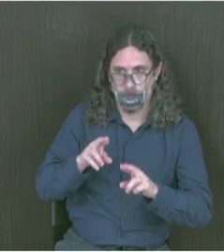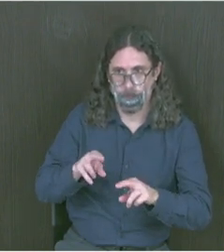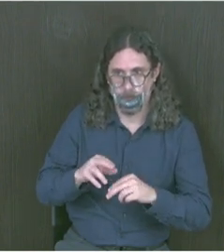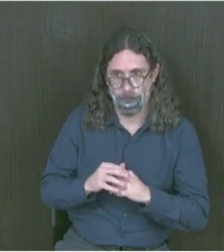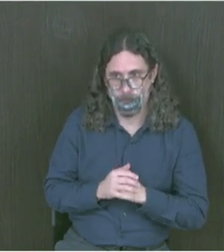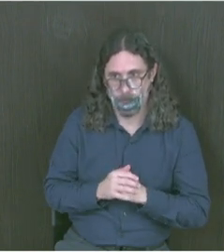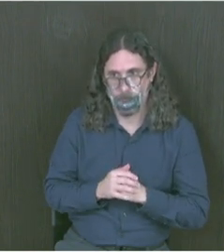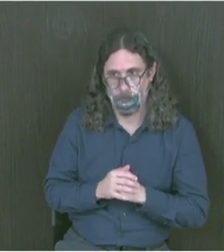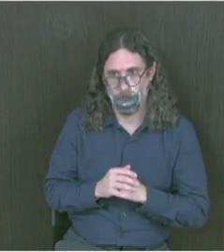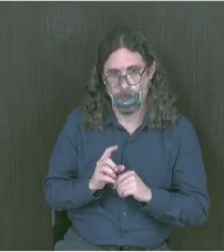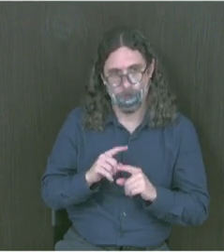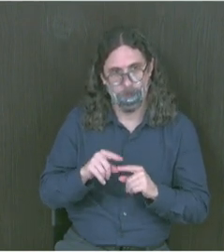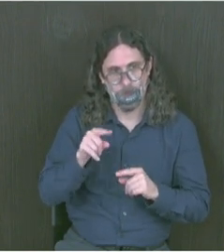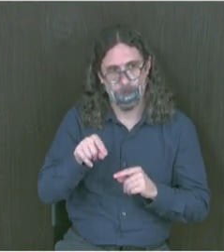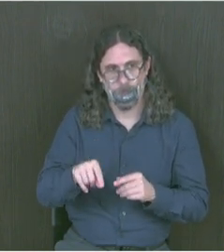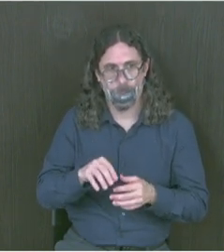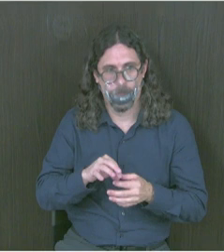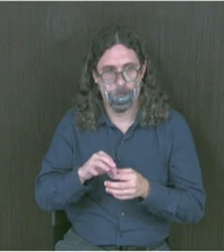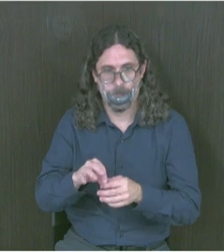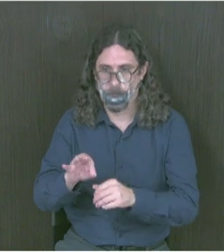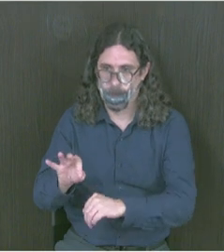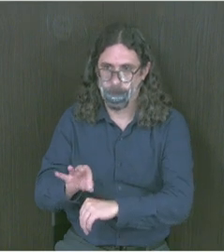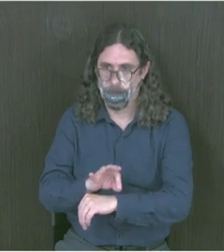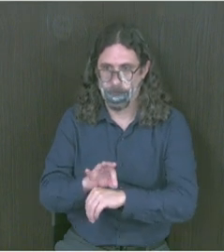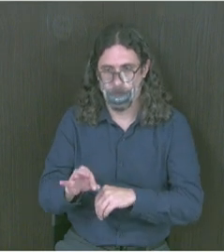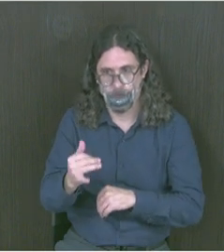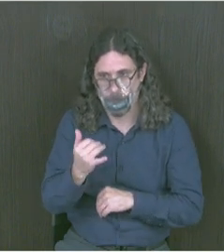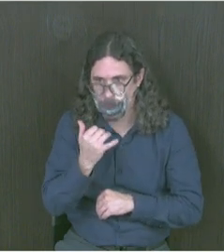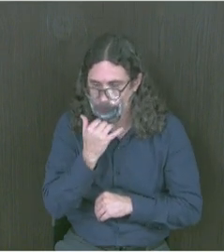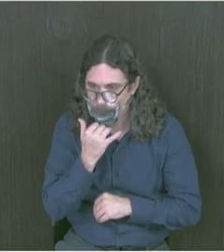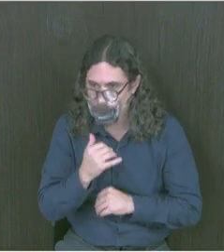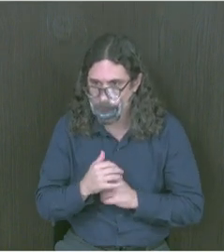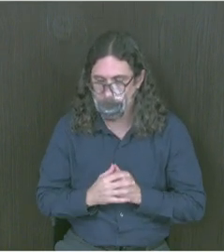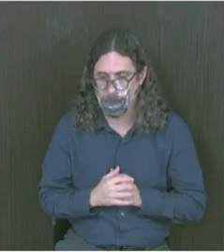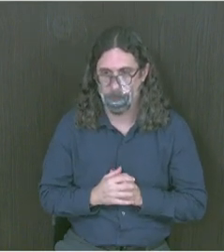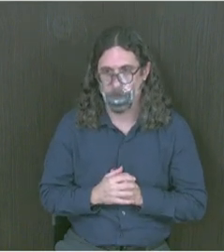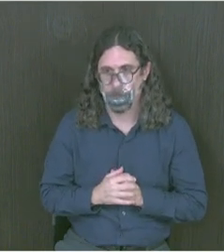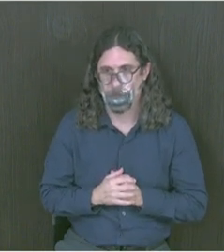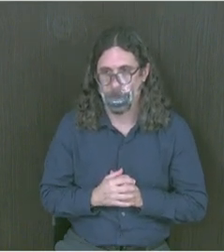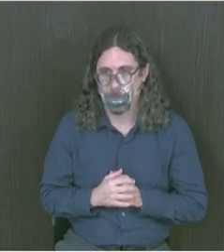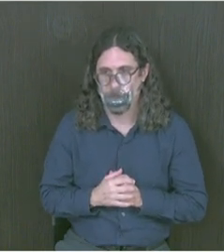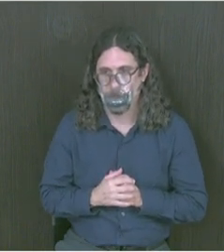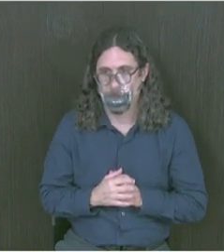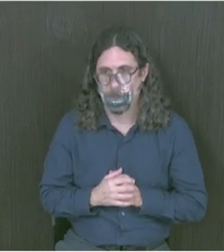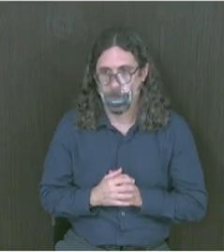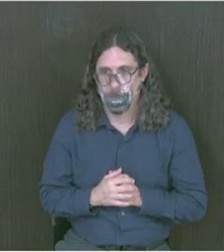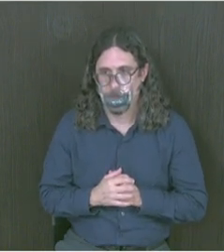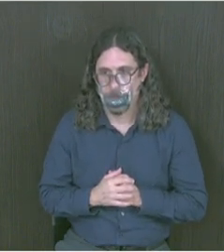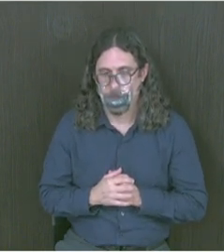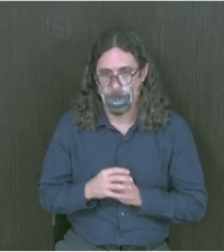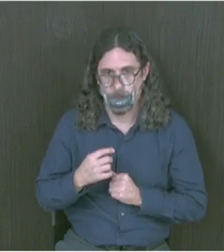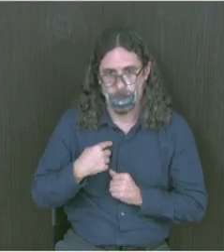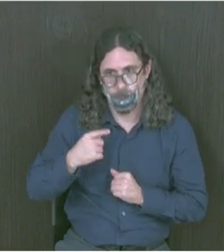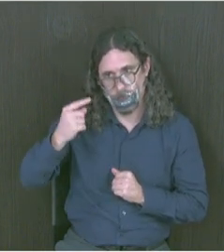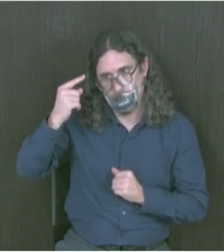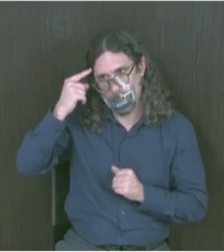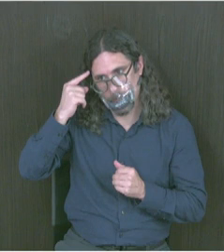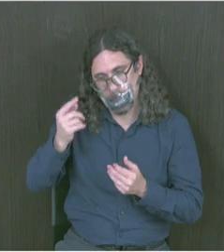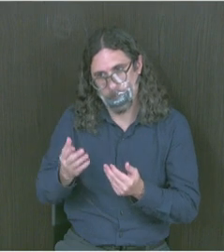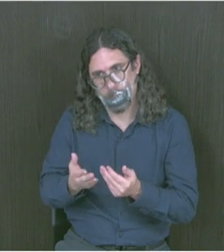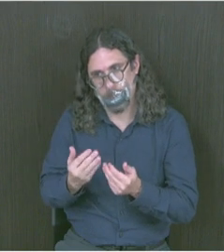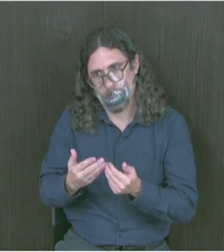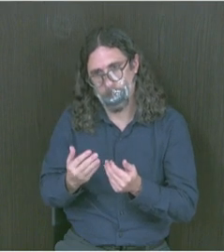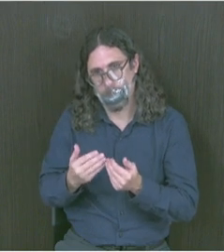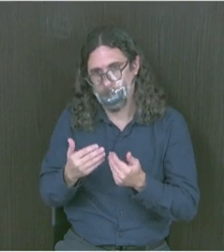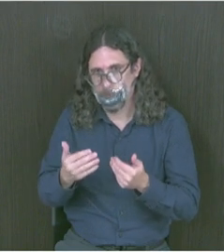inaccurate. It's just so impossible to consider that I believe it was frivolous. Right, but that's the point. I mean, you got a copy of the clerk's report. You had an